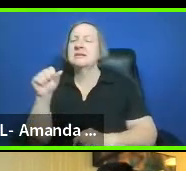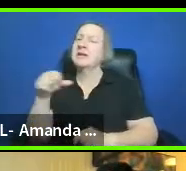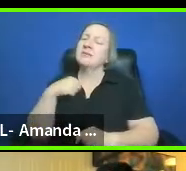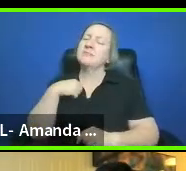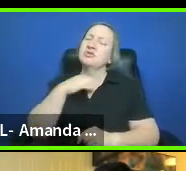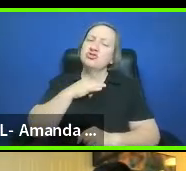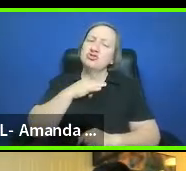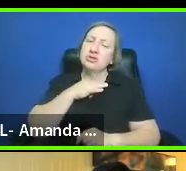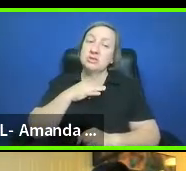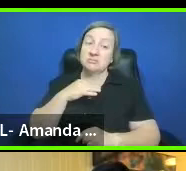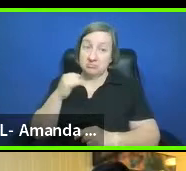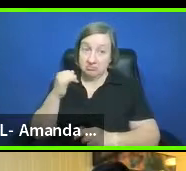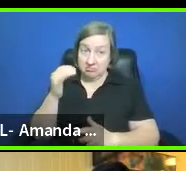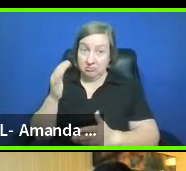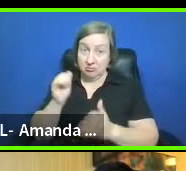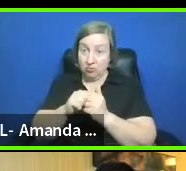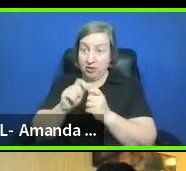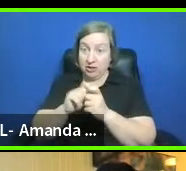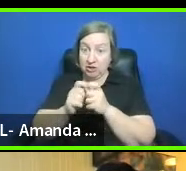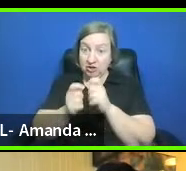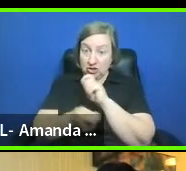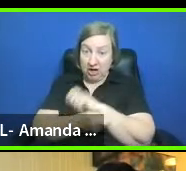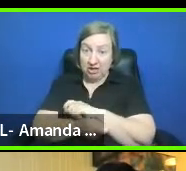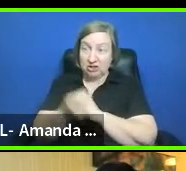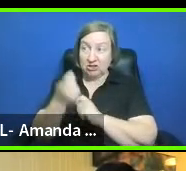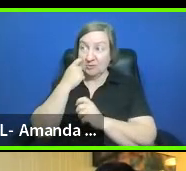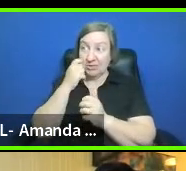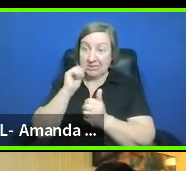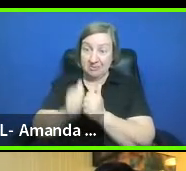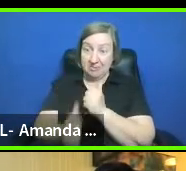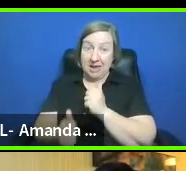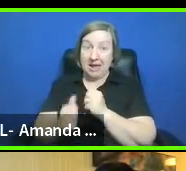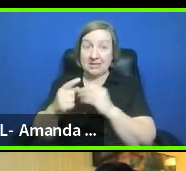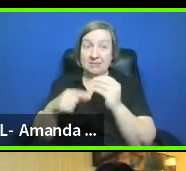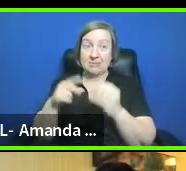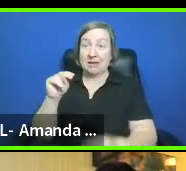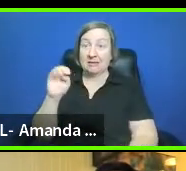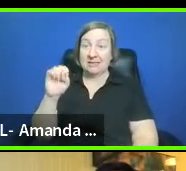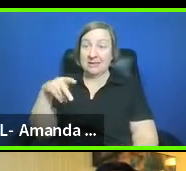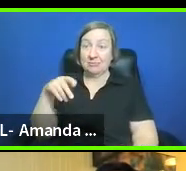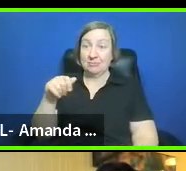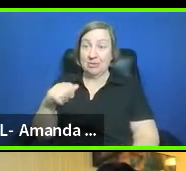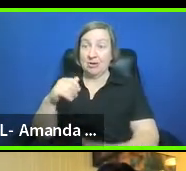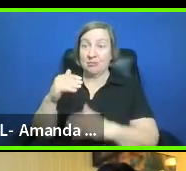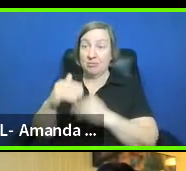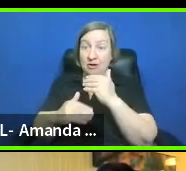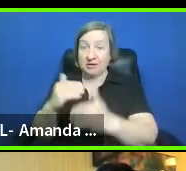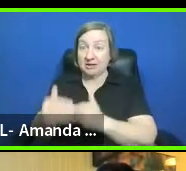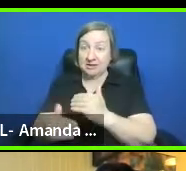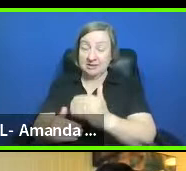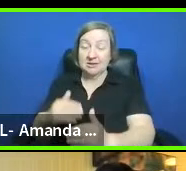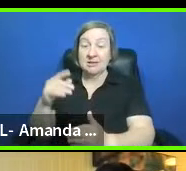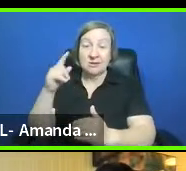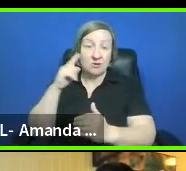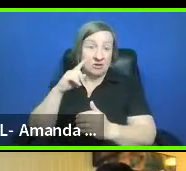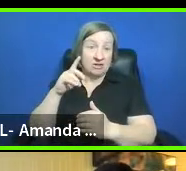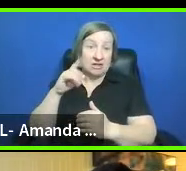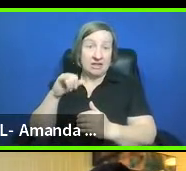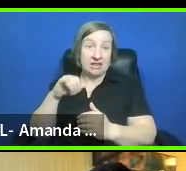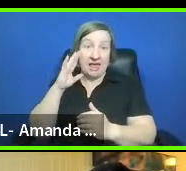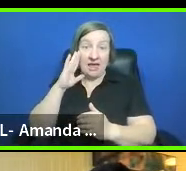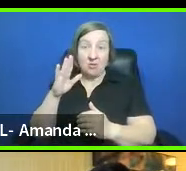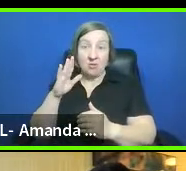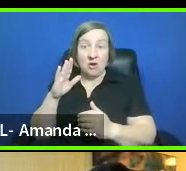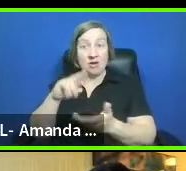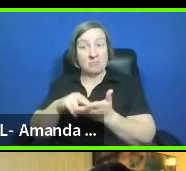if, given some of the changes that were recently passed regarding the NEPA process, if you anticipate that shortening